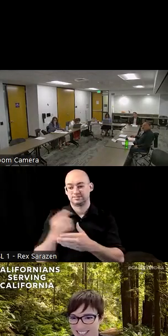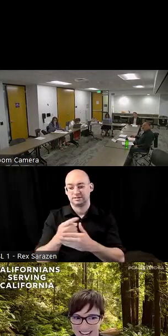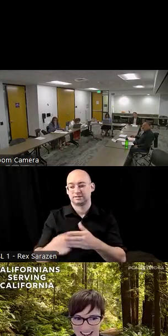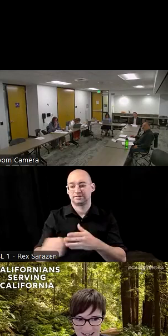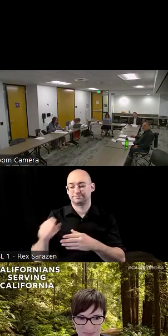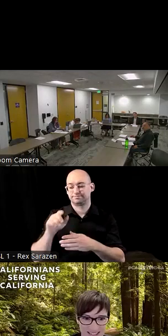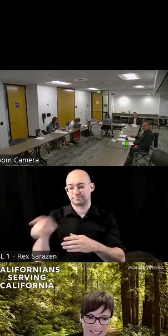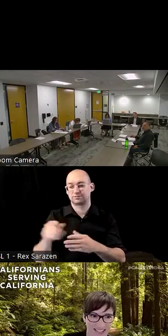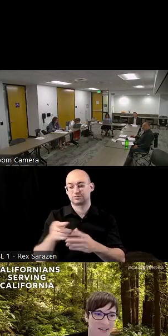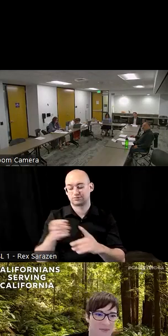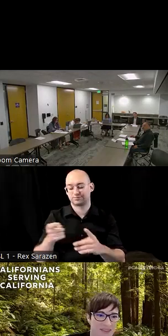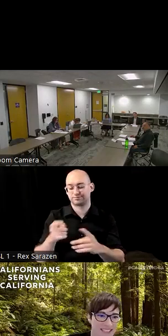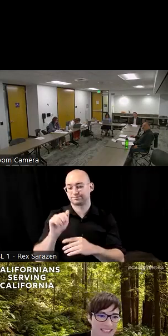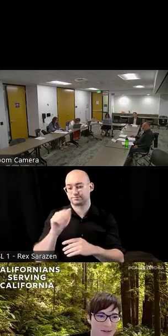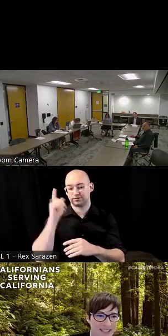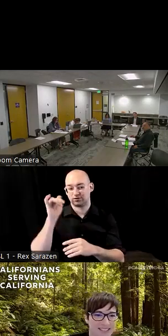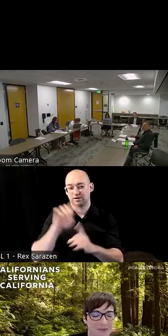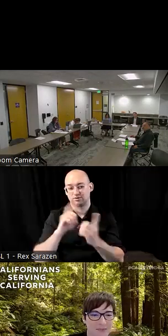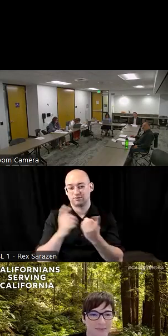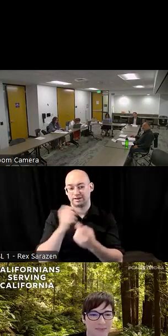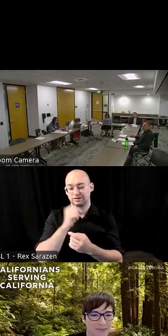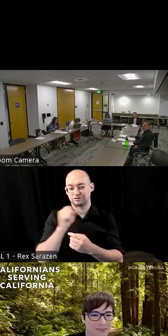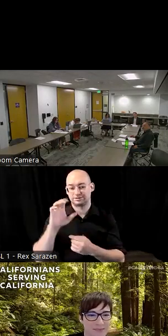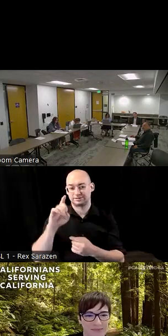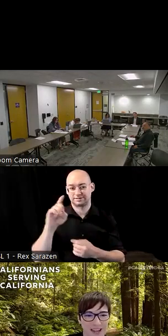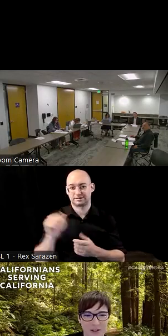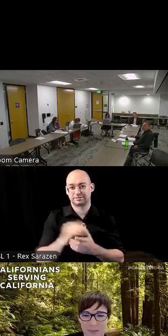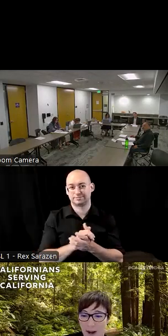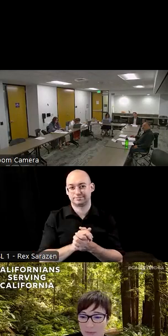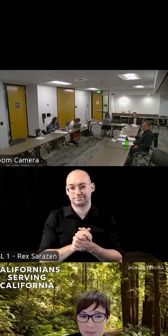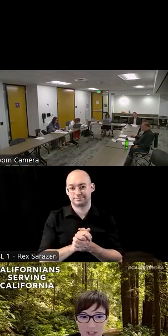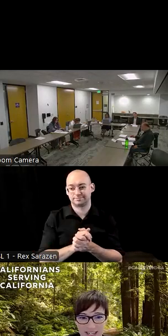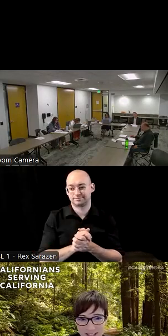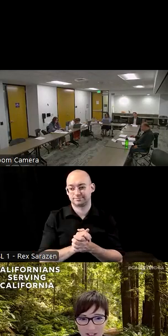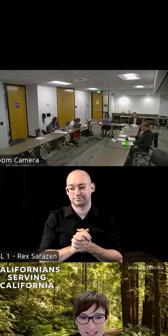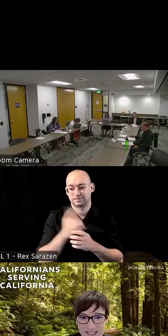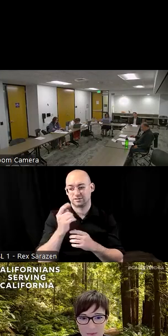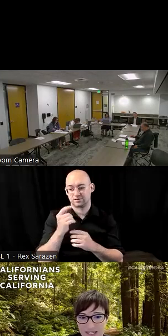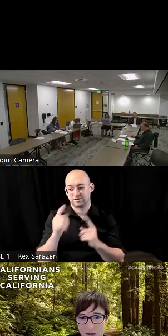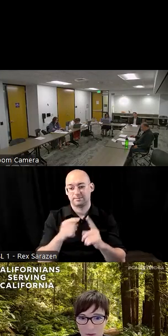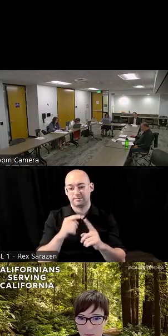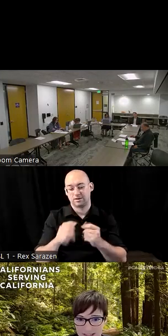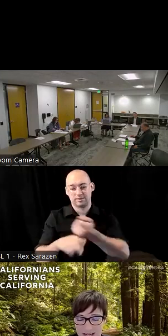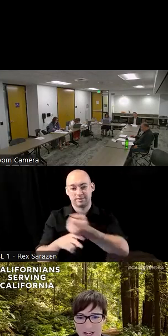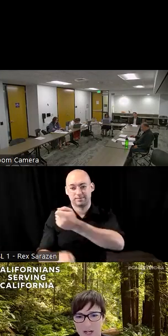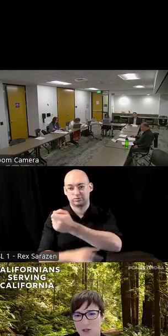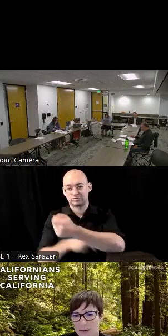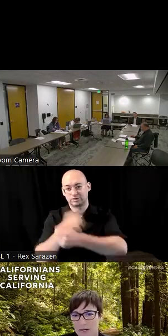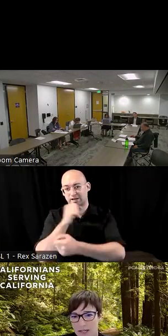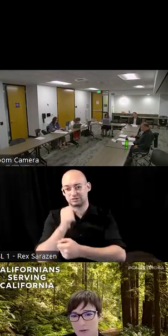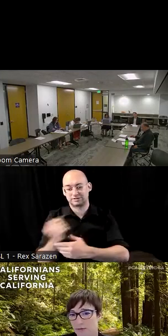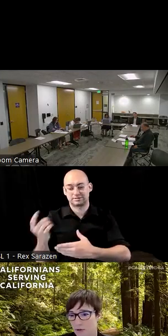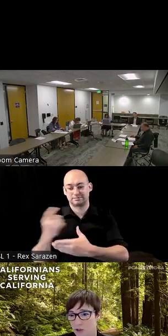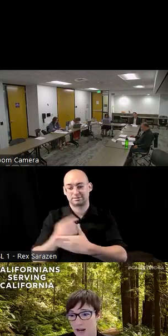Aging, or CDA. Next slide, please. A little bit about the Bridging Aging and Disability Network grant. You